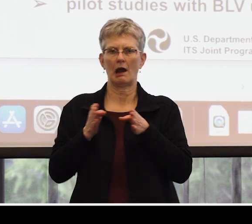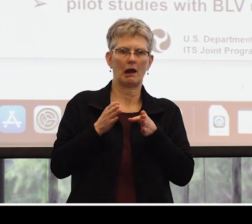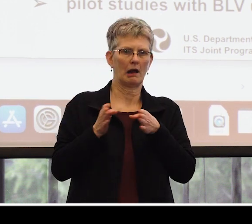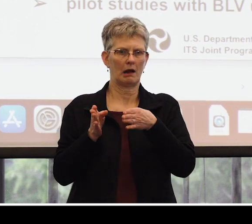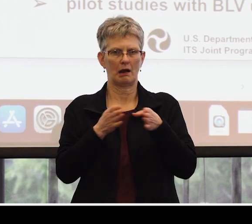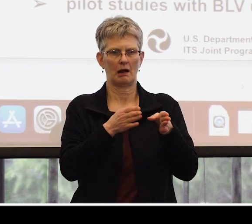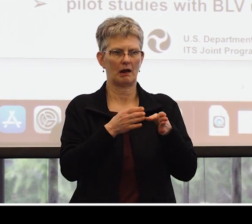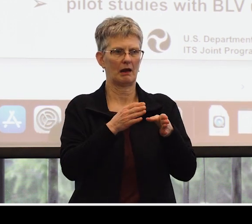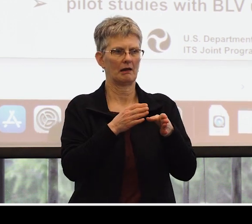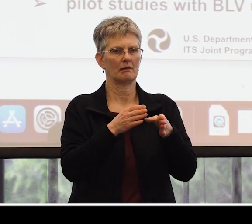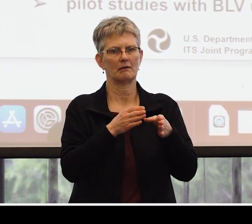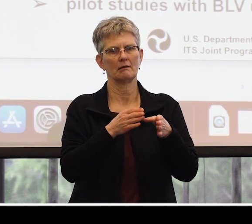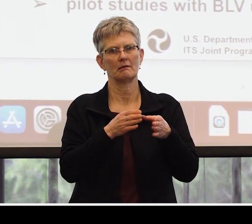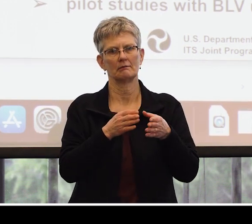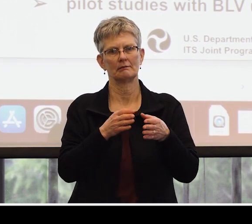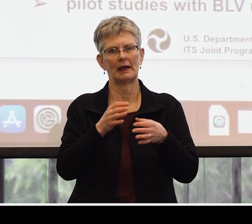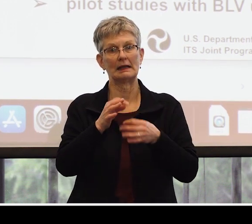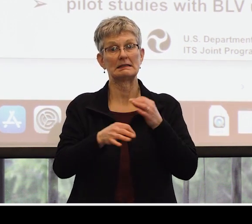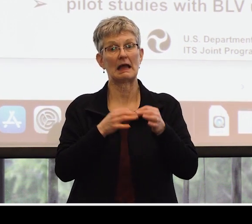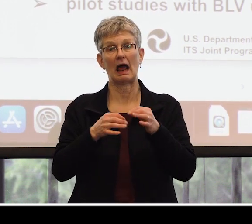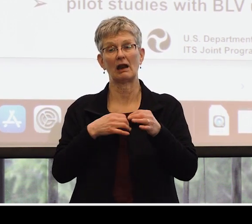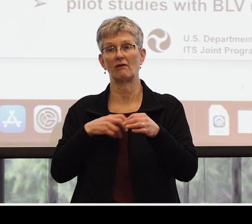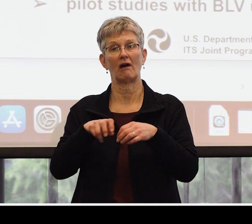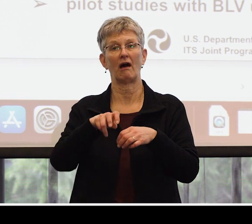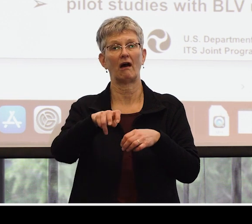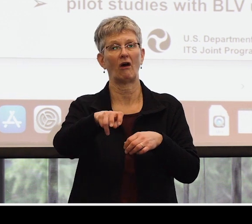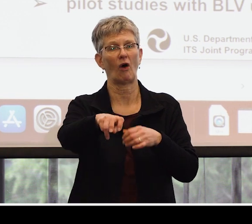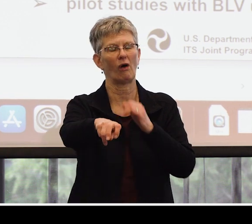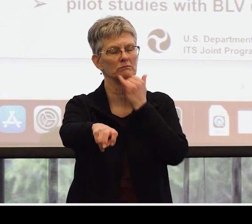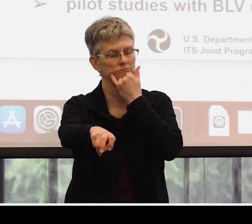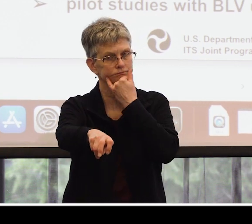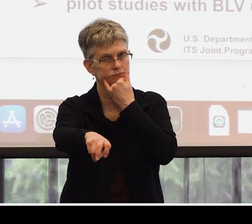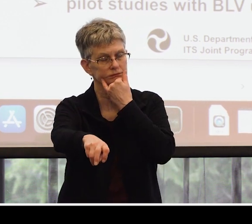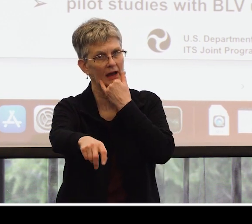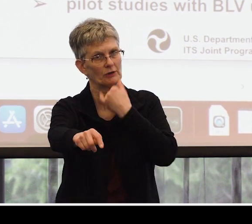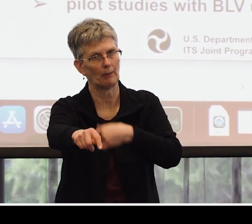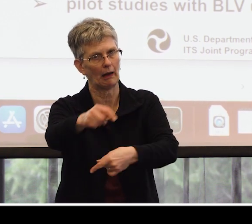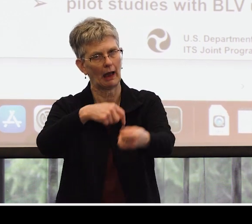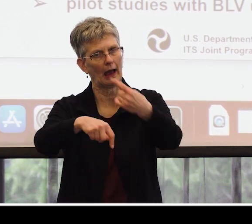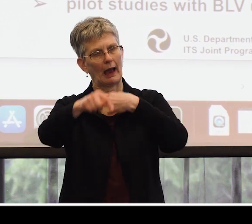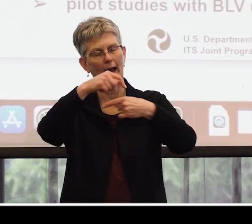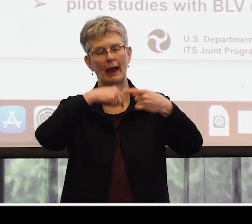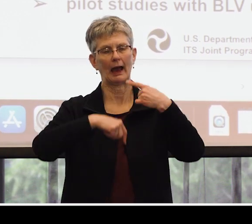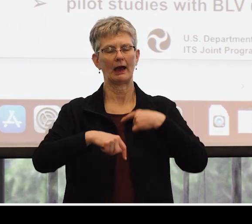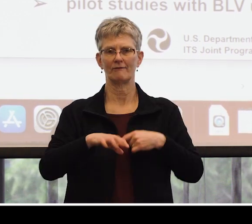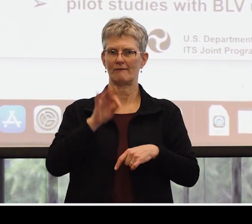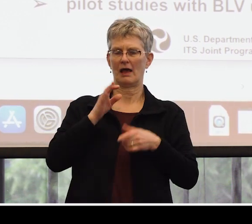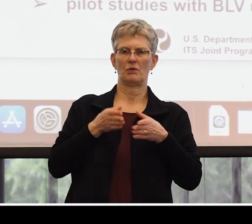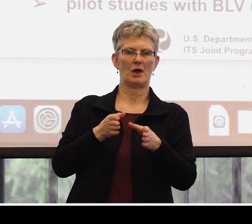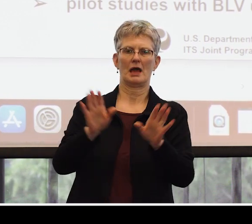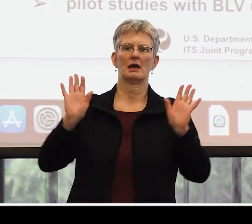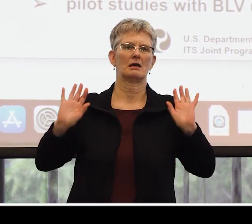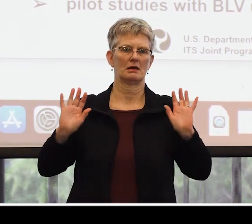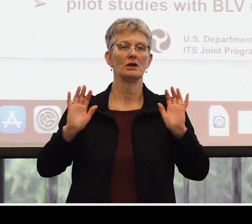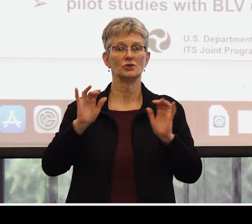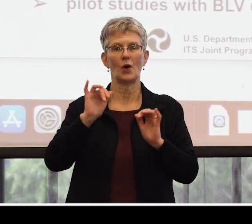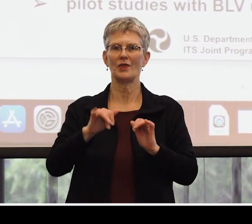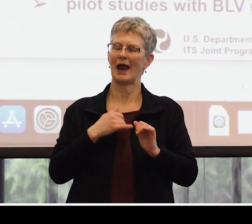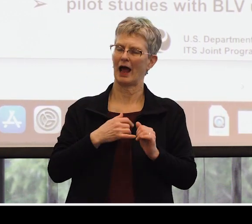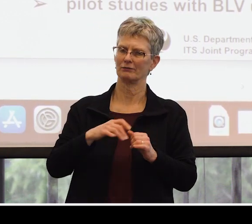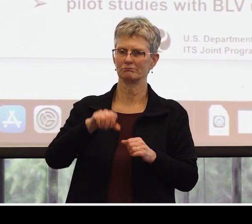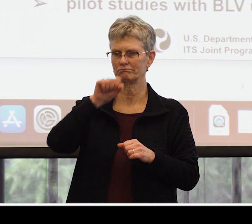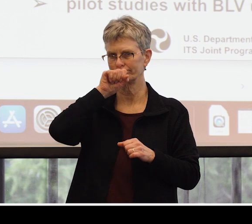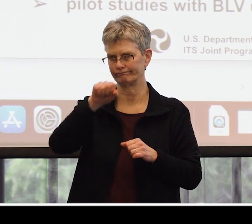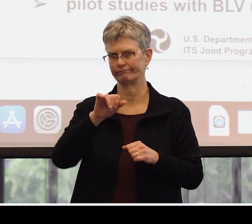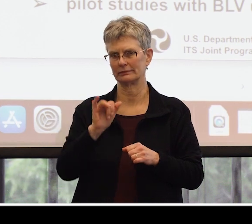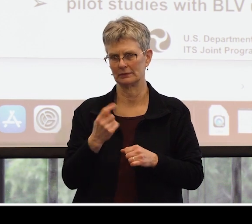instead of going the whole way and then trying to course correct and find my way back. So yeah, that's a personal favorite.